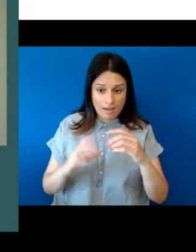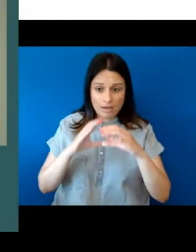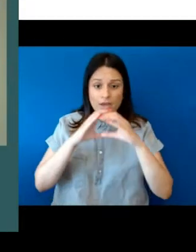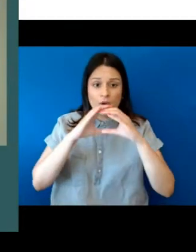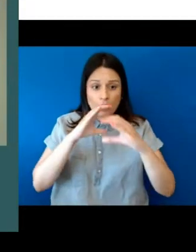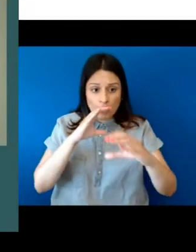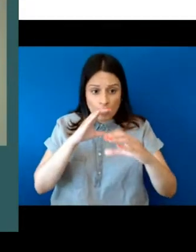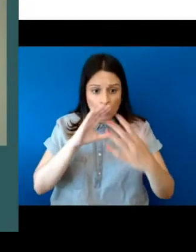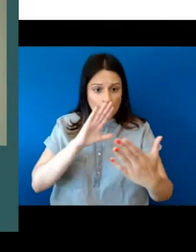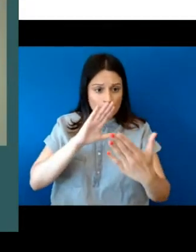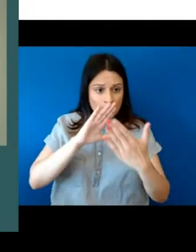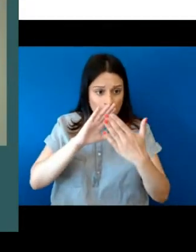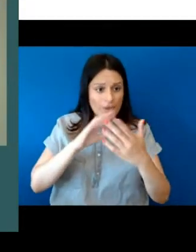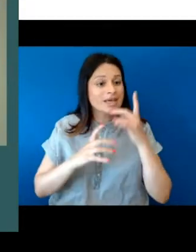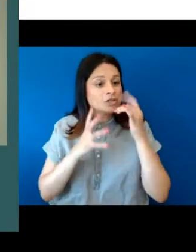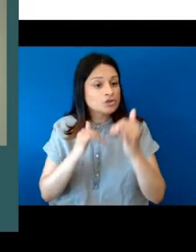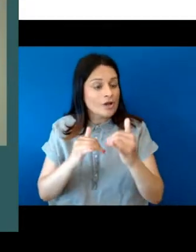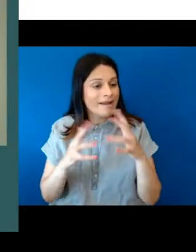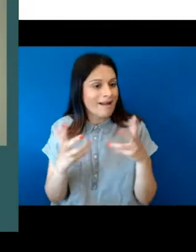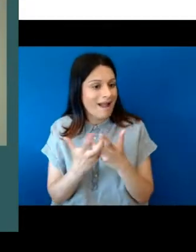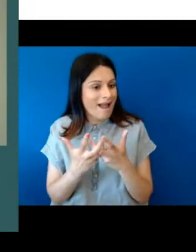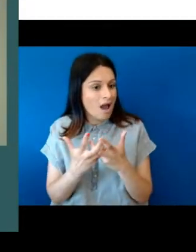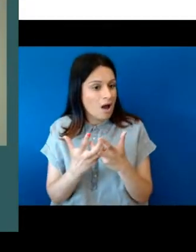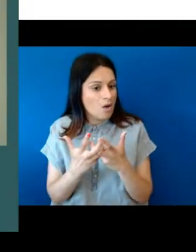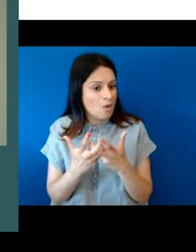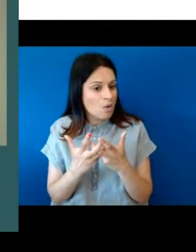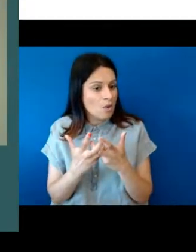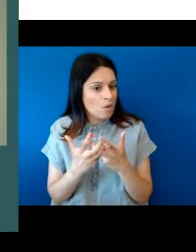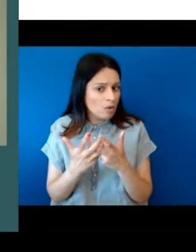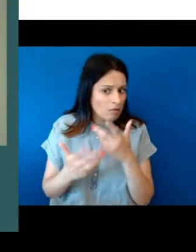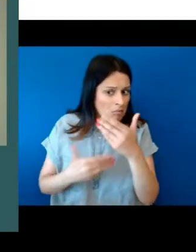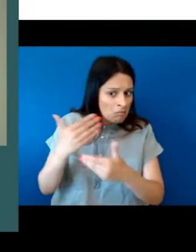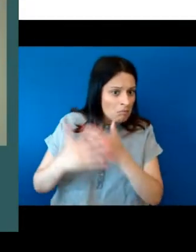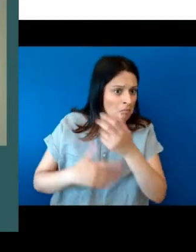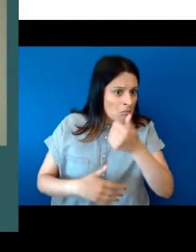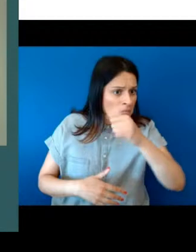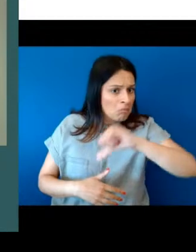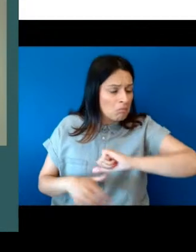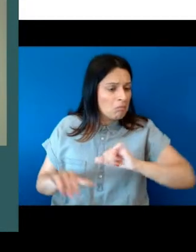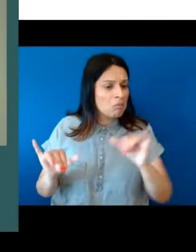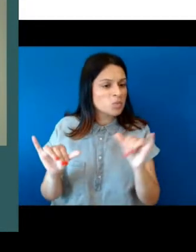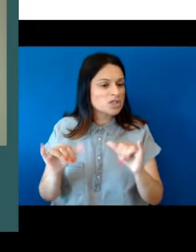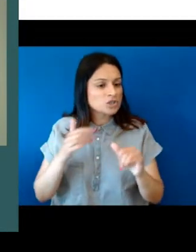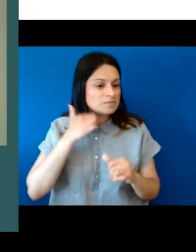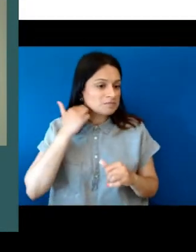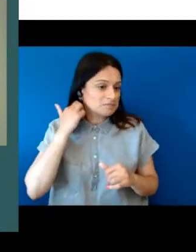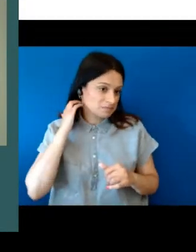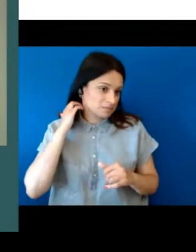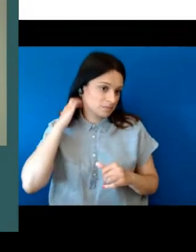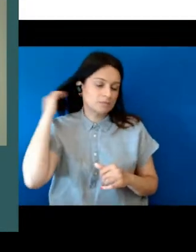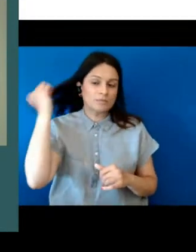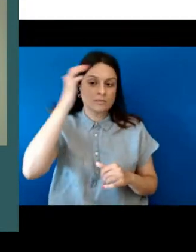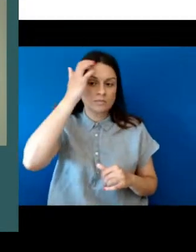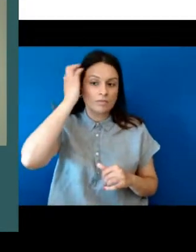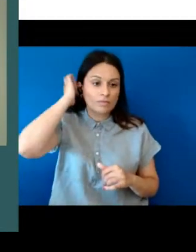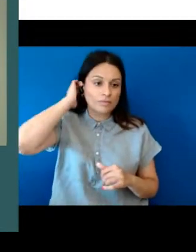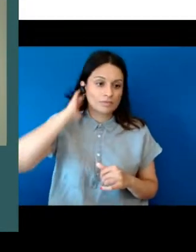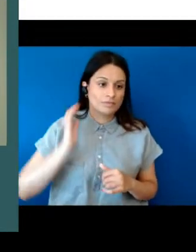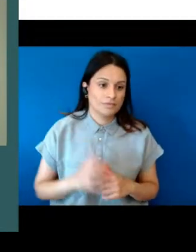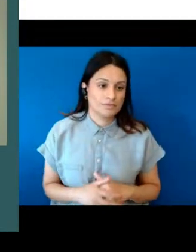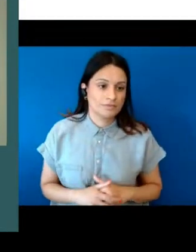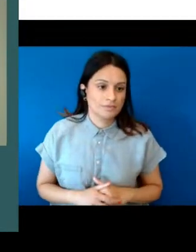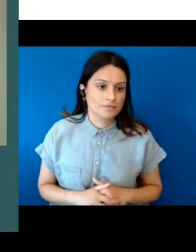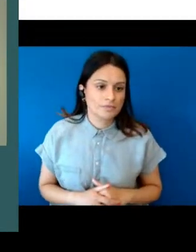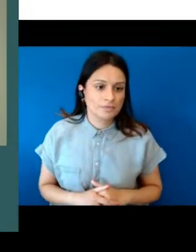measurement that we can do to measure how things are. So that's what I would recommend. The other thing that I am now talking about a lot with